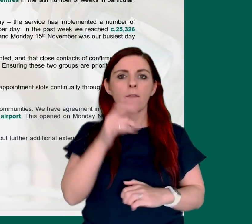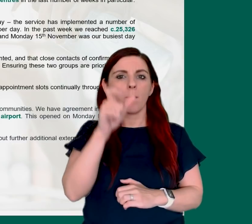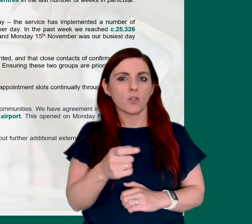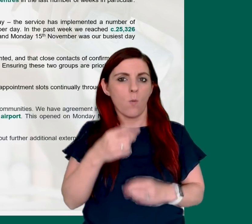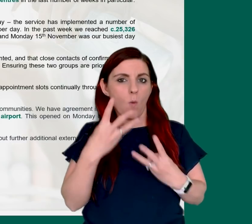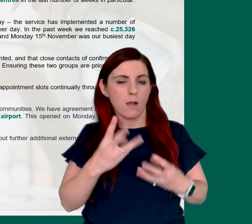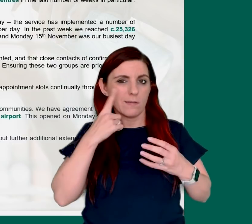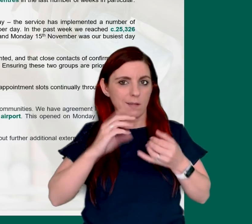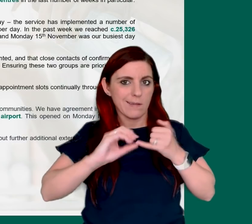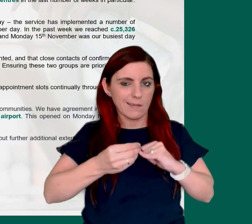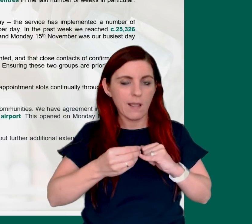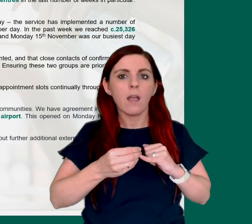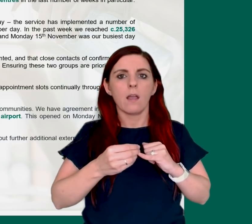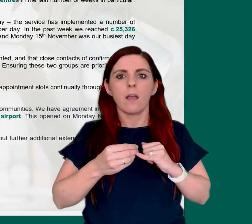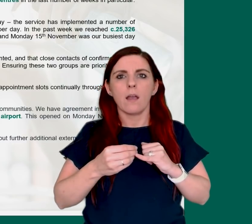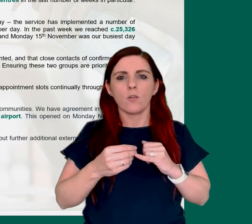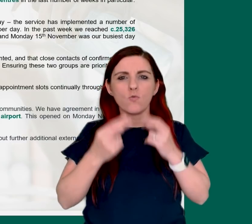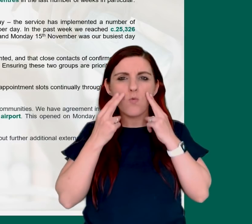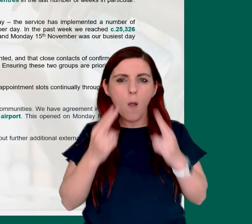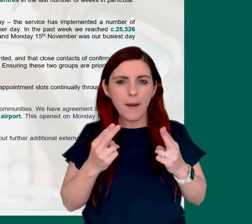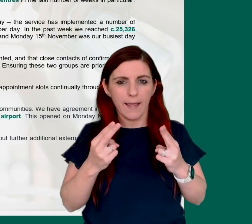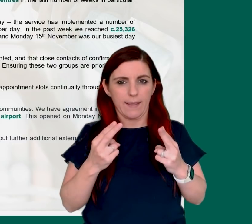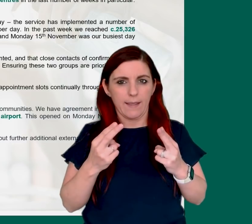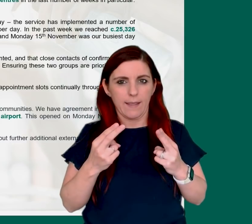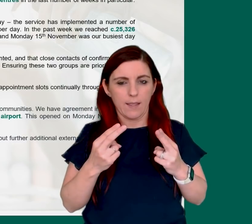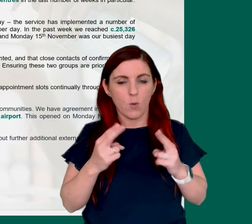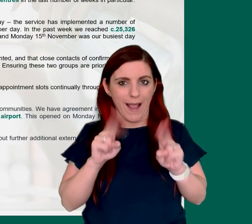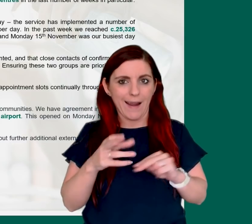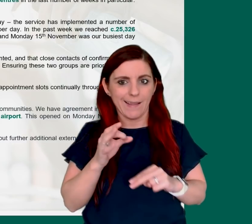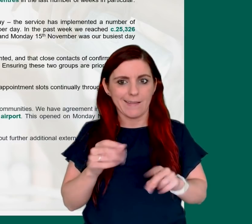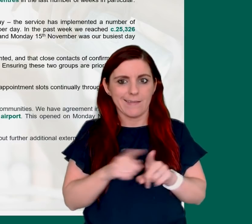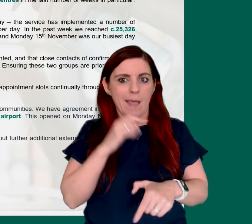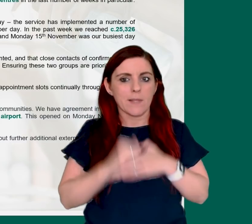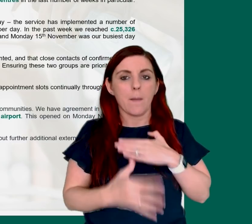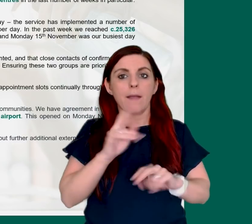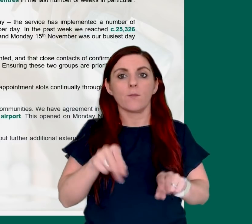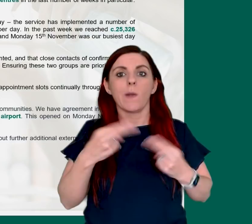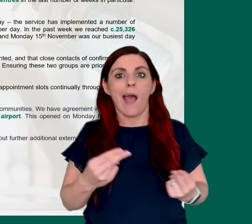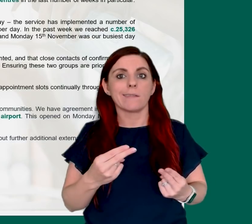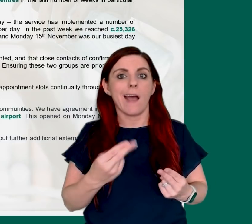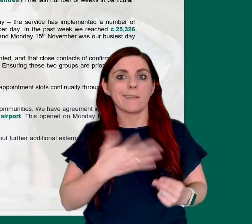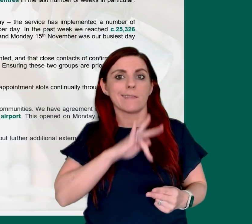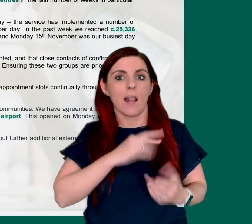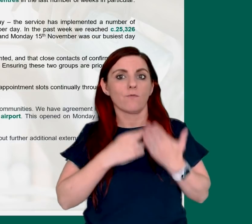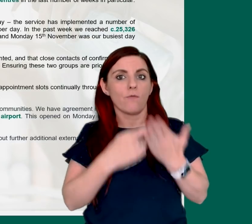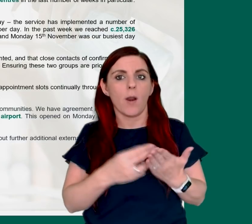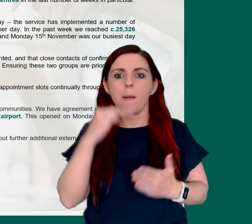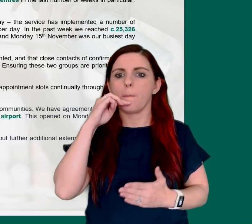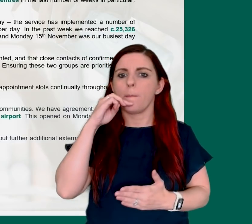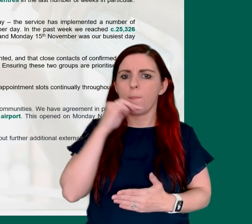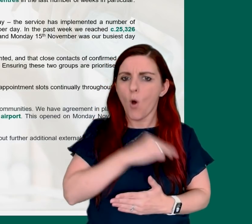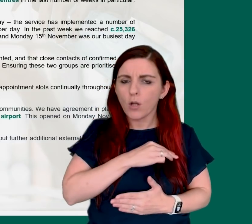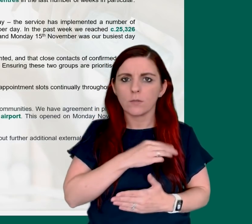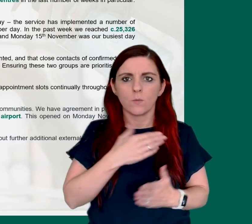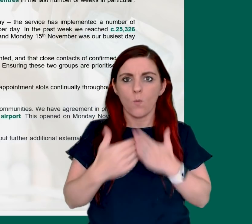in general in many parts of the country on a day, you will be able to get a test. If you cannot get a test as a self-referral, it is really important. The crucial thing,